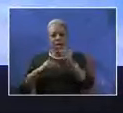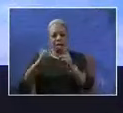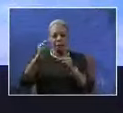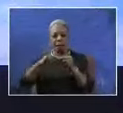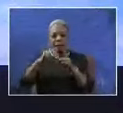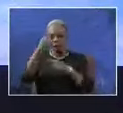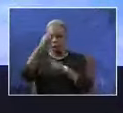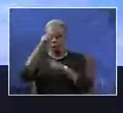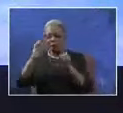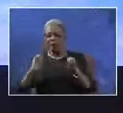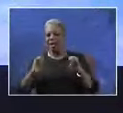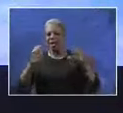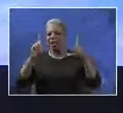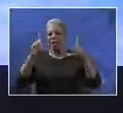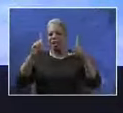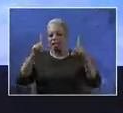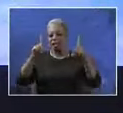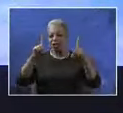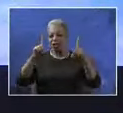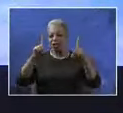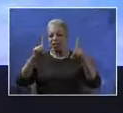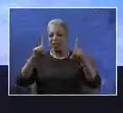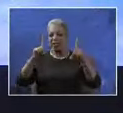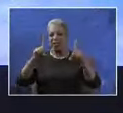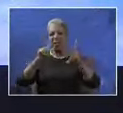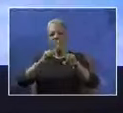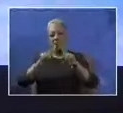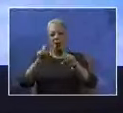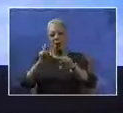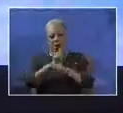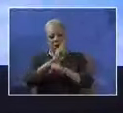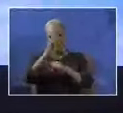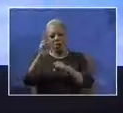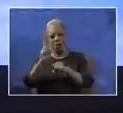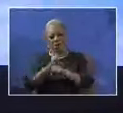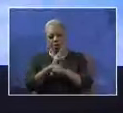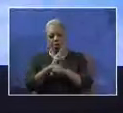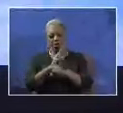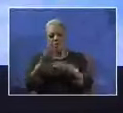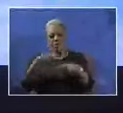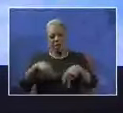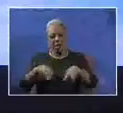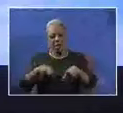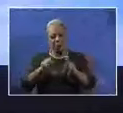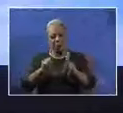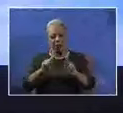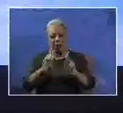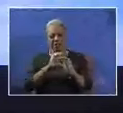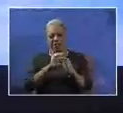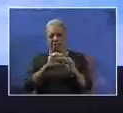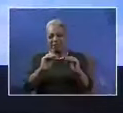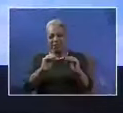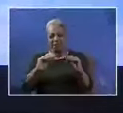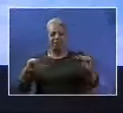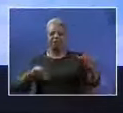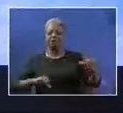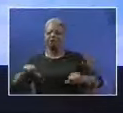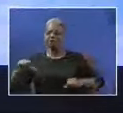and lowering ladders of opportunity into distressed neighborhoods. No, we boast in tanks. We boast in